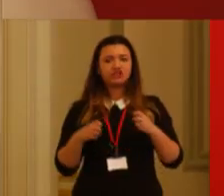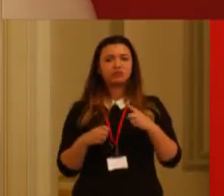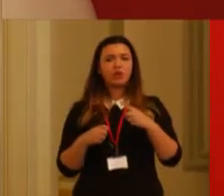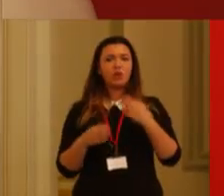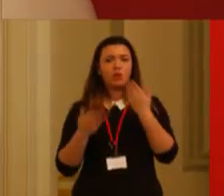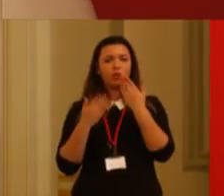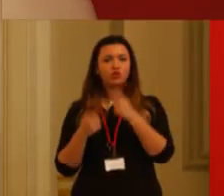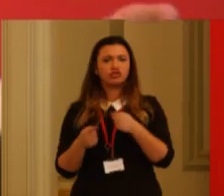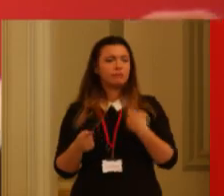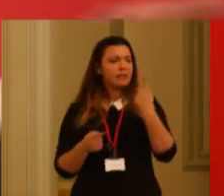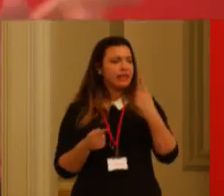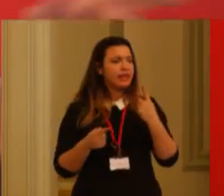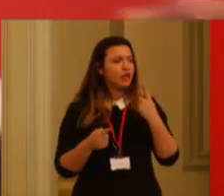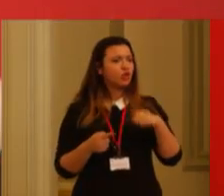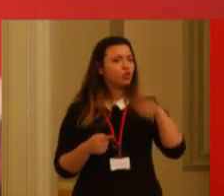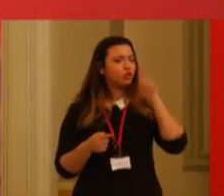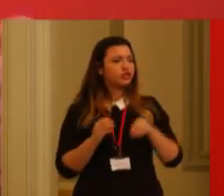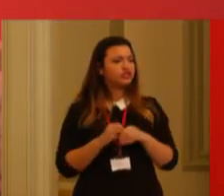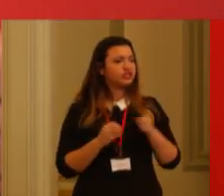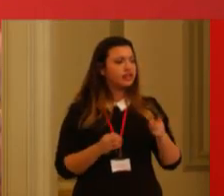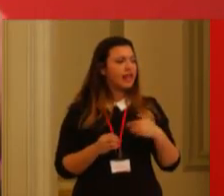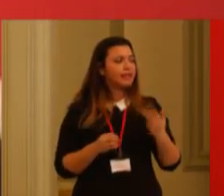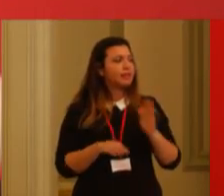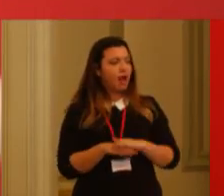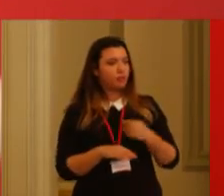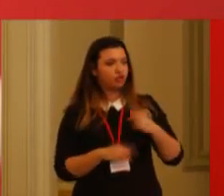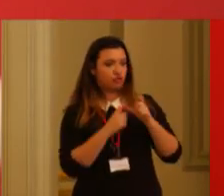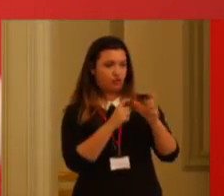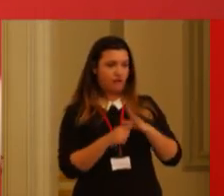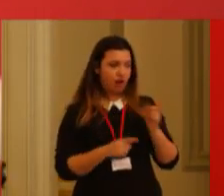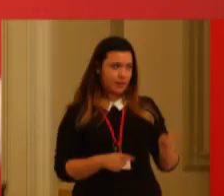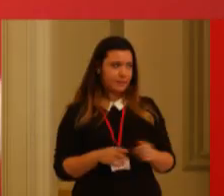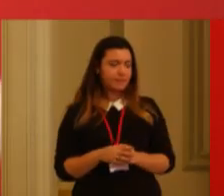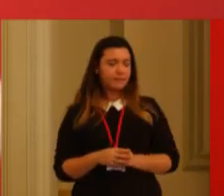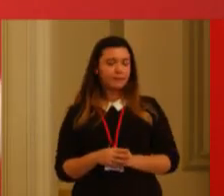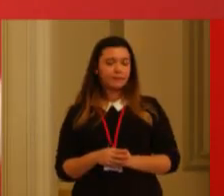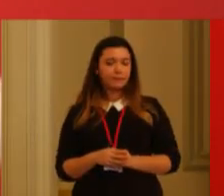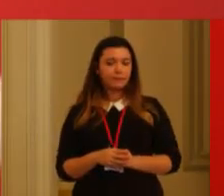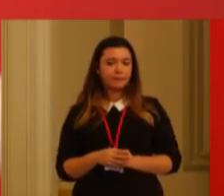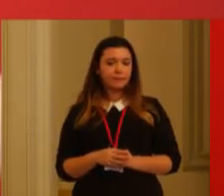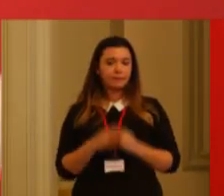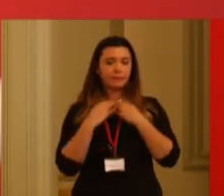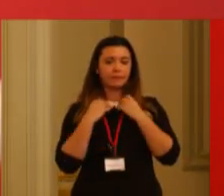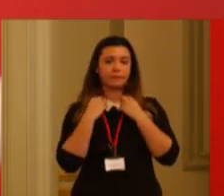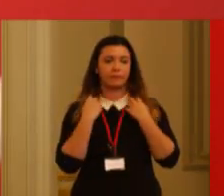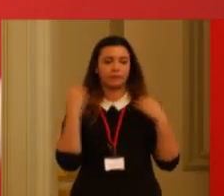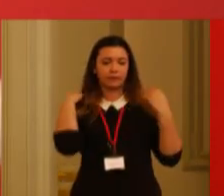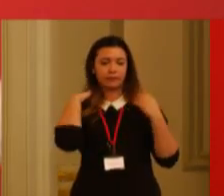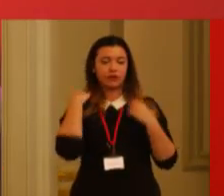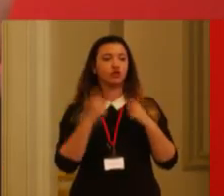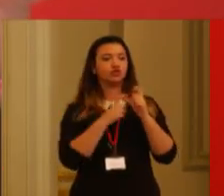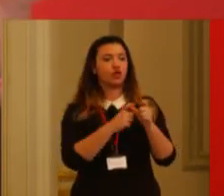back again, and like the question was, what do you do during the day? How do you spend your